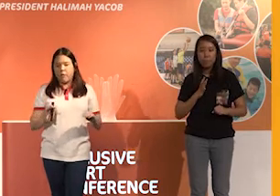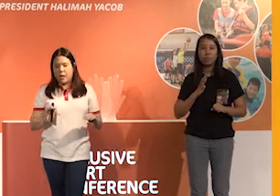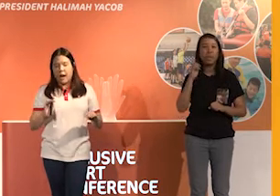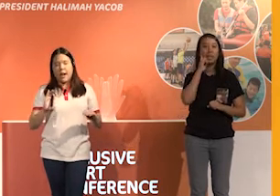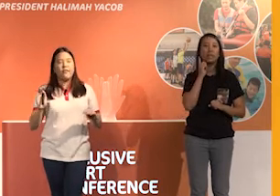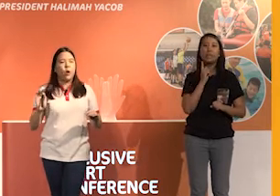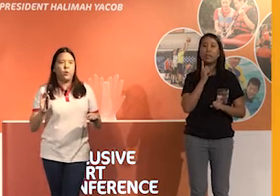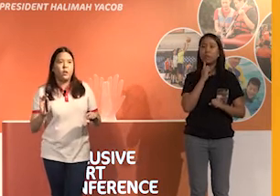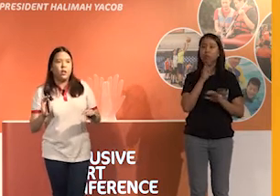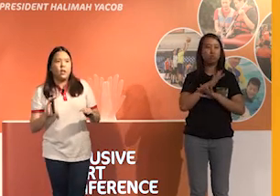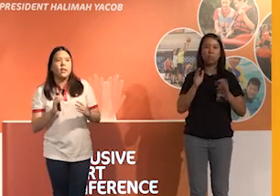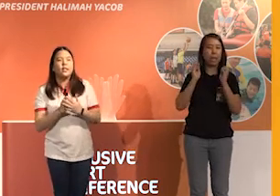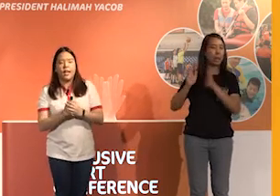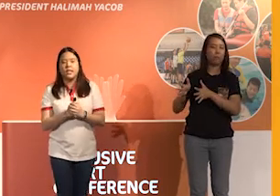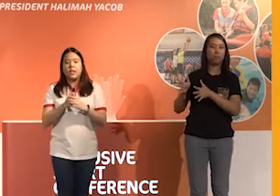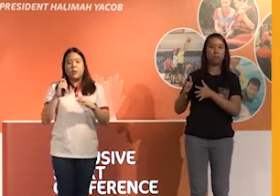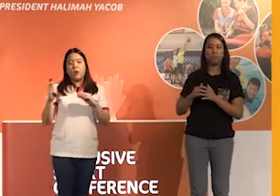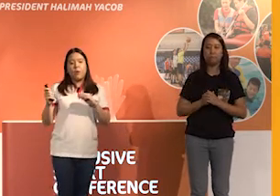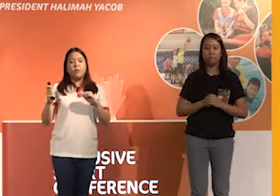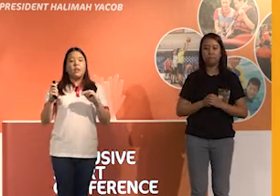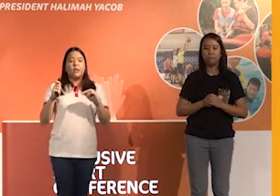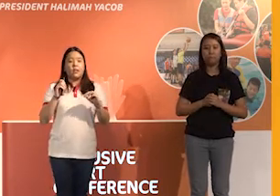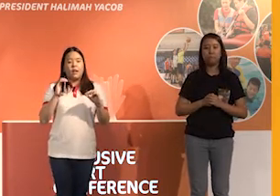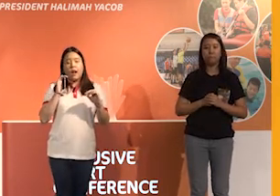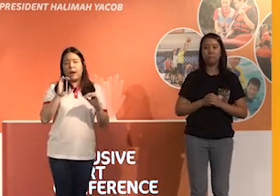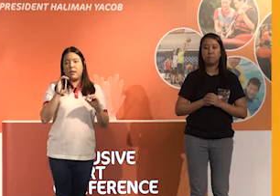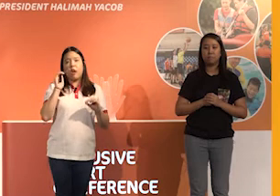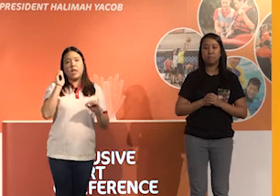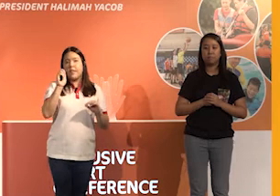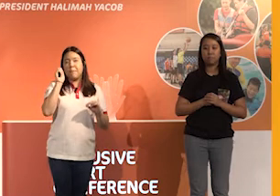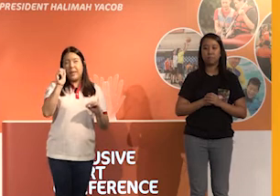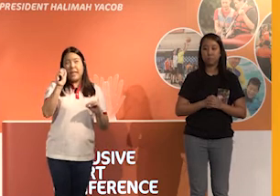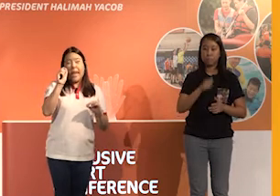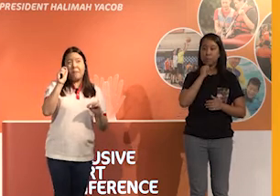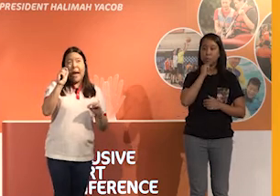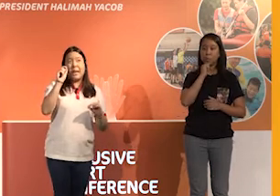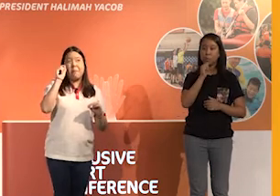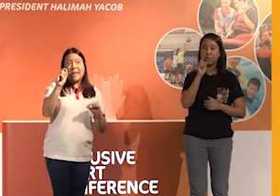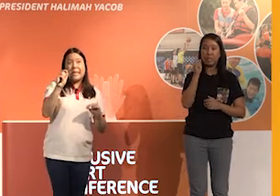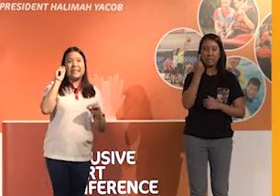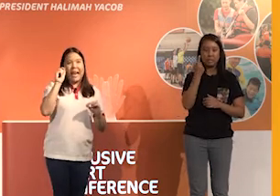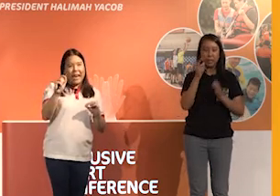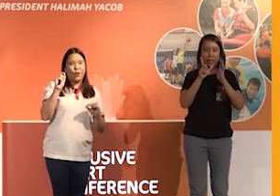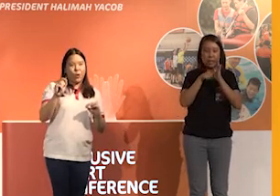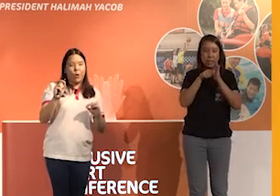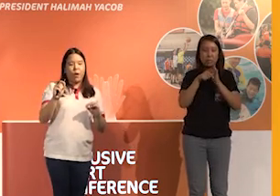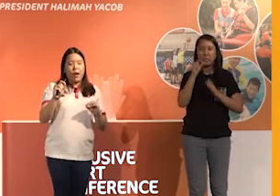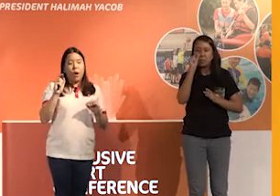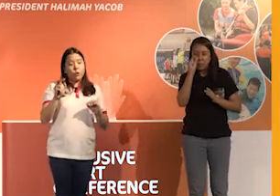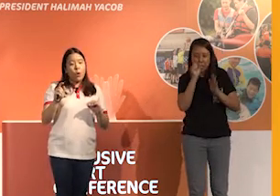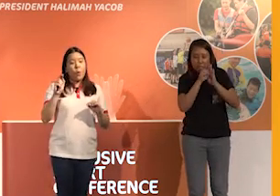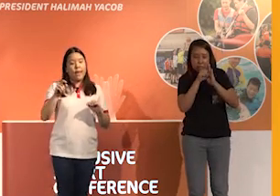left out. Yes. So not even be late by milliseconds or